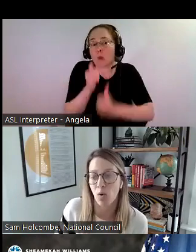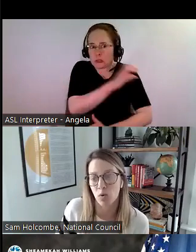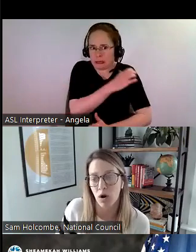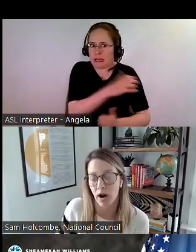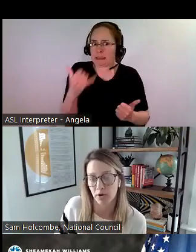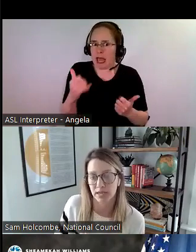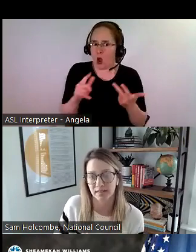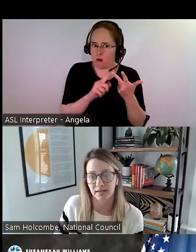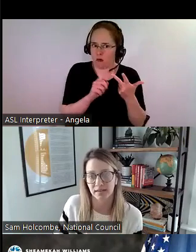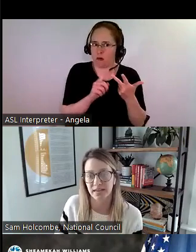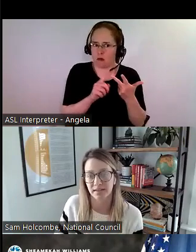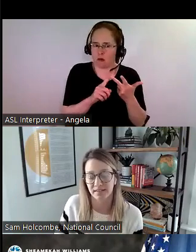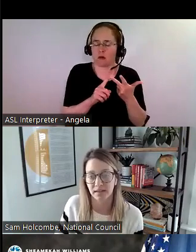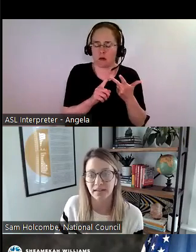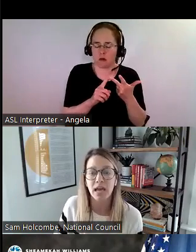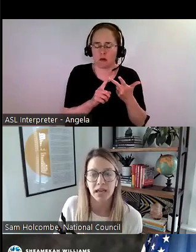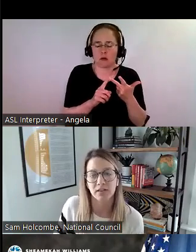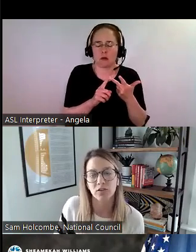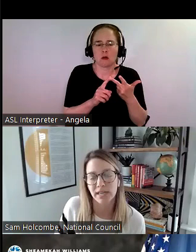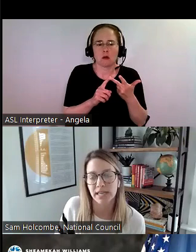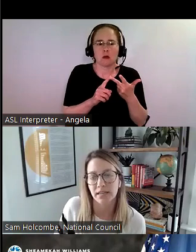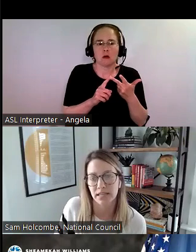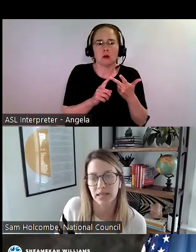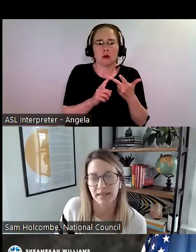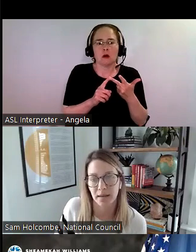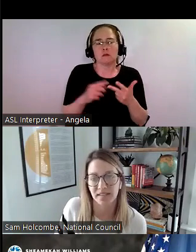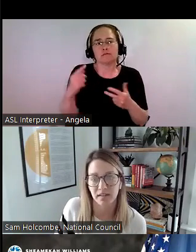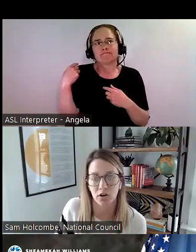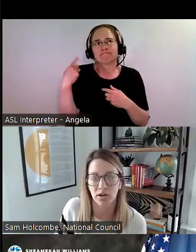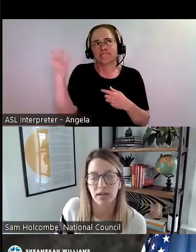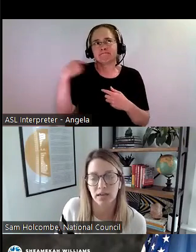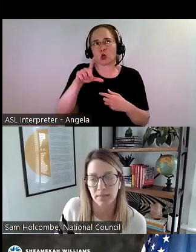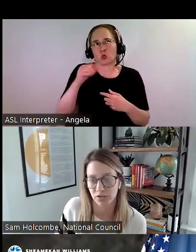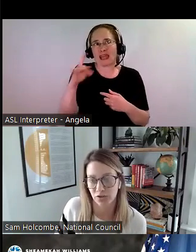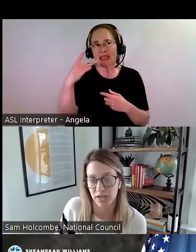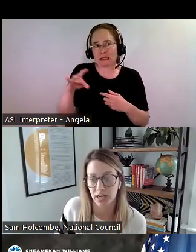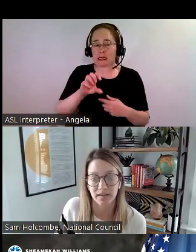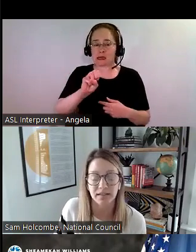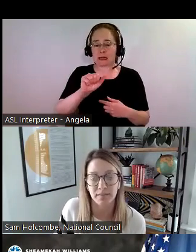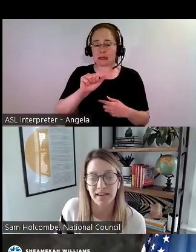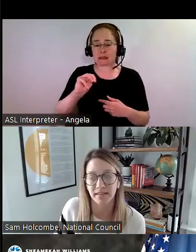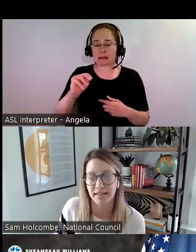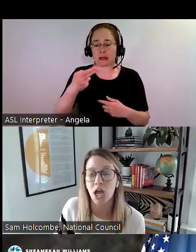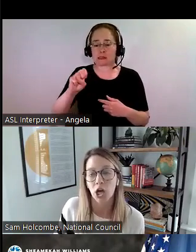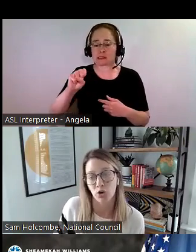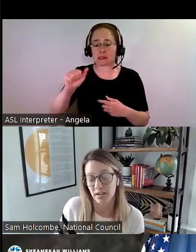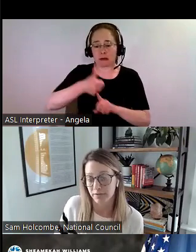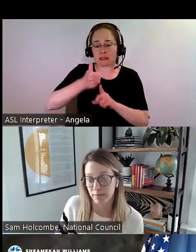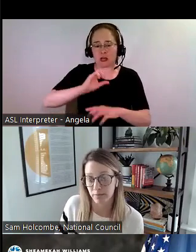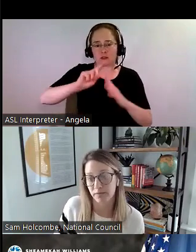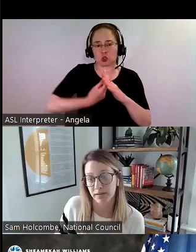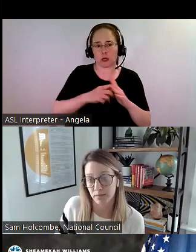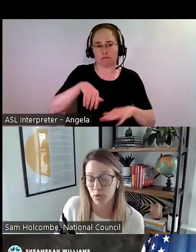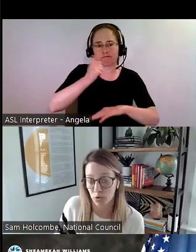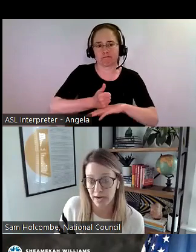right now who are operating as CCBHCs, is in 2018, SAMHSA started administering a CCBHC